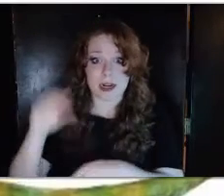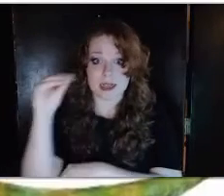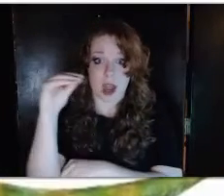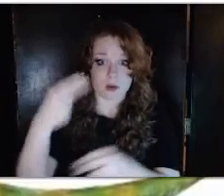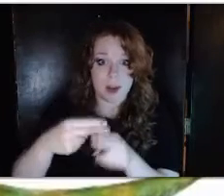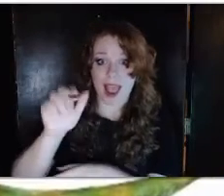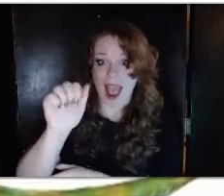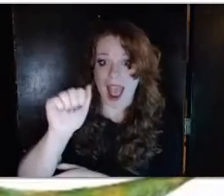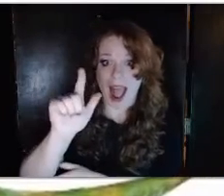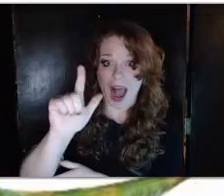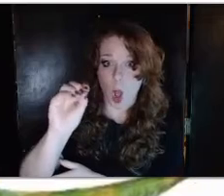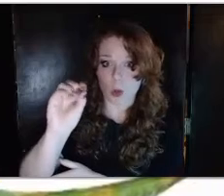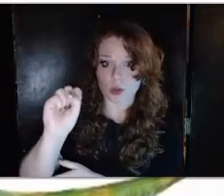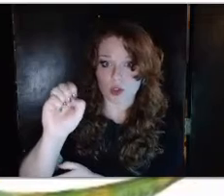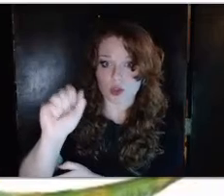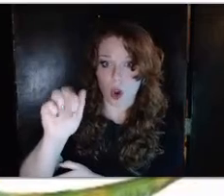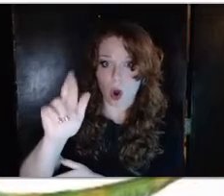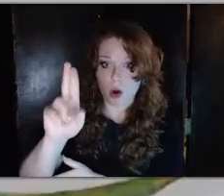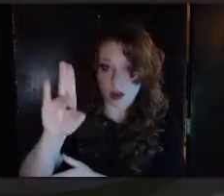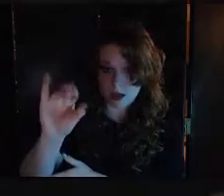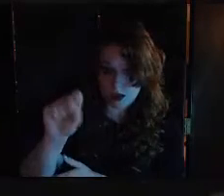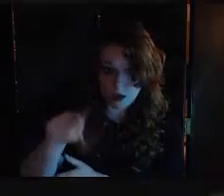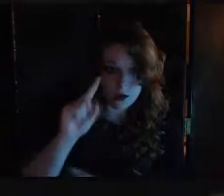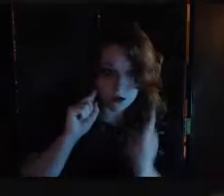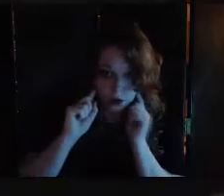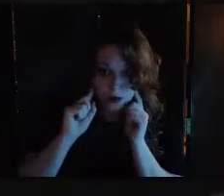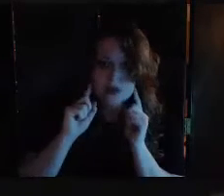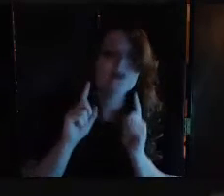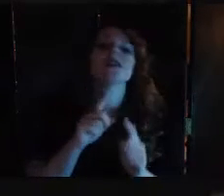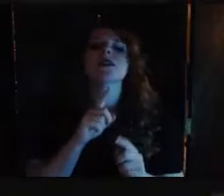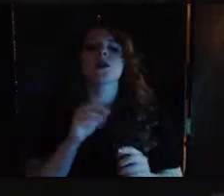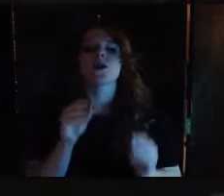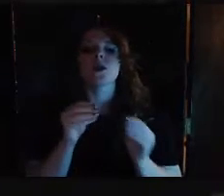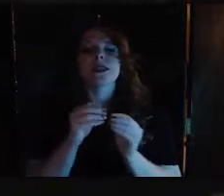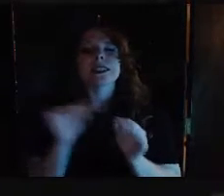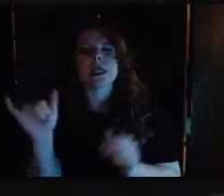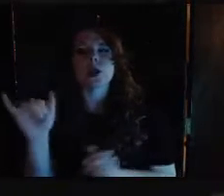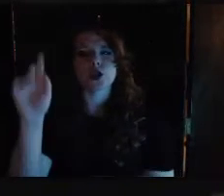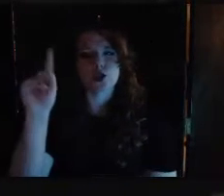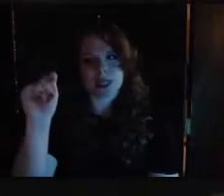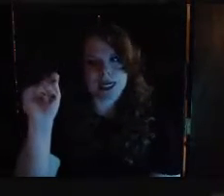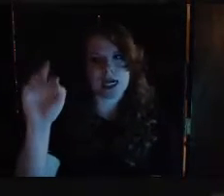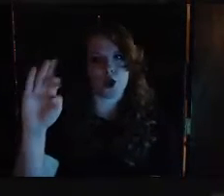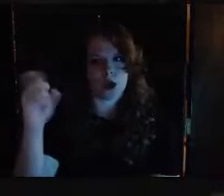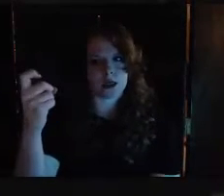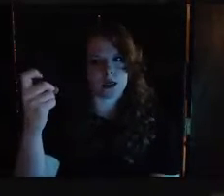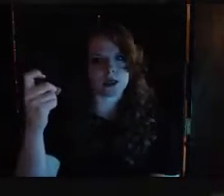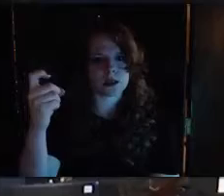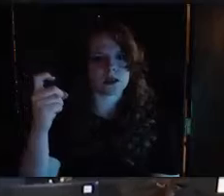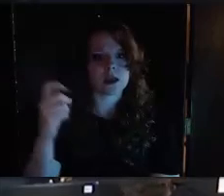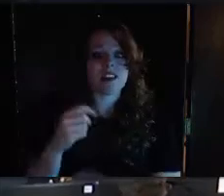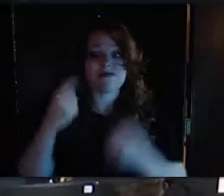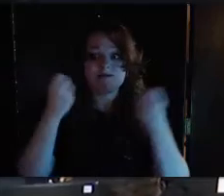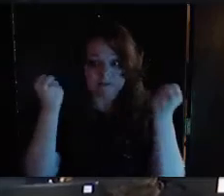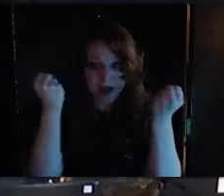an ancestor of the more famous Tyrannosaurus rex. A number of Allosaurus skeletons have been found around the world. One of those